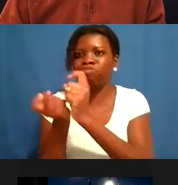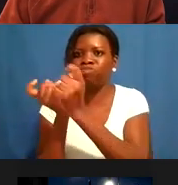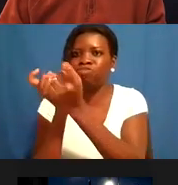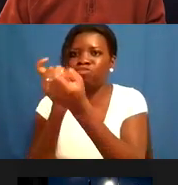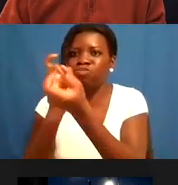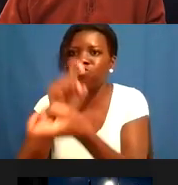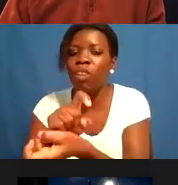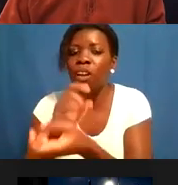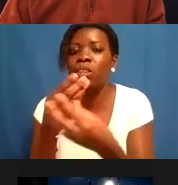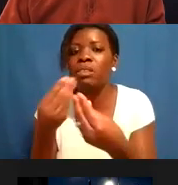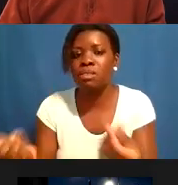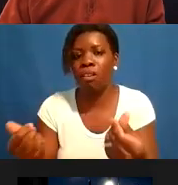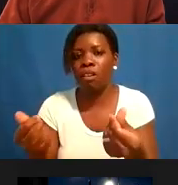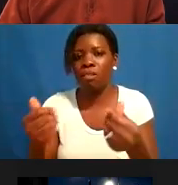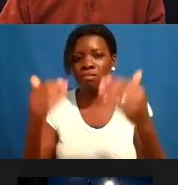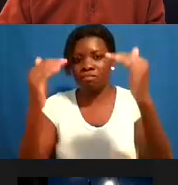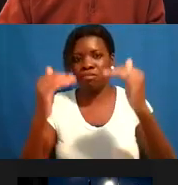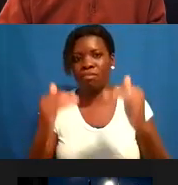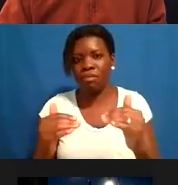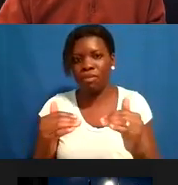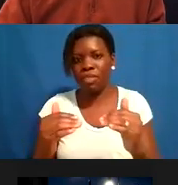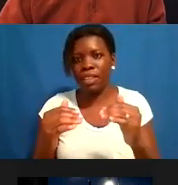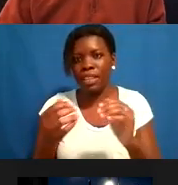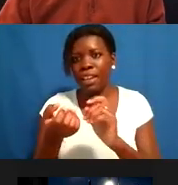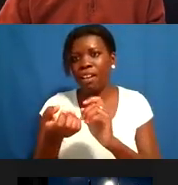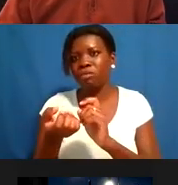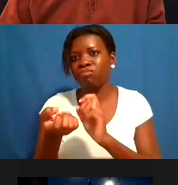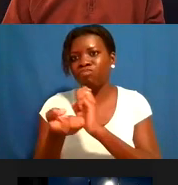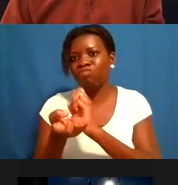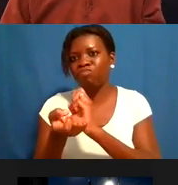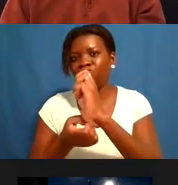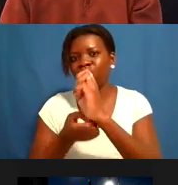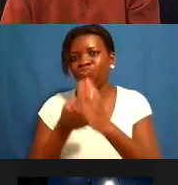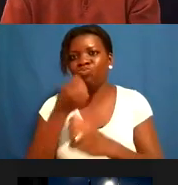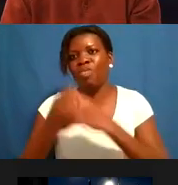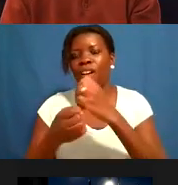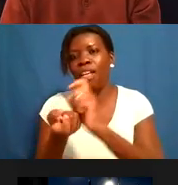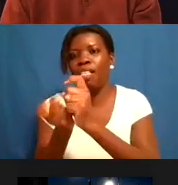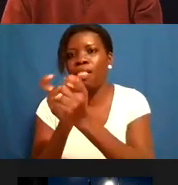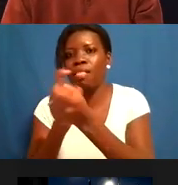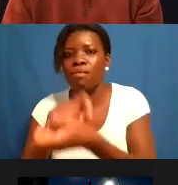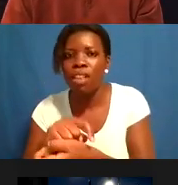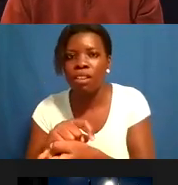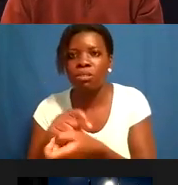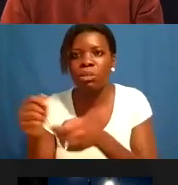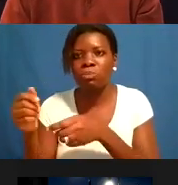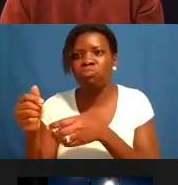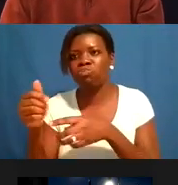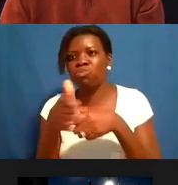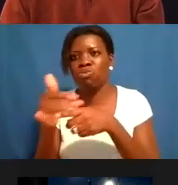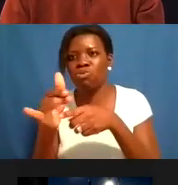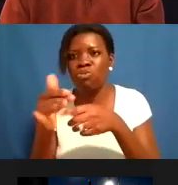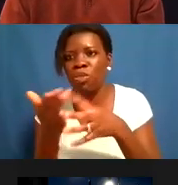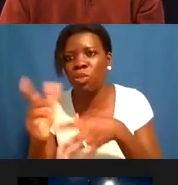go to the next one, Howard, how evolution has solved these bacteria swimming through liquid and getting where they want to